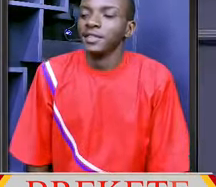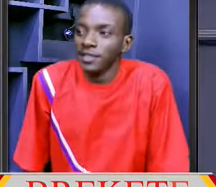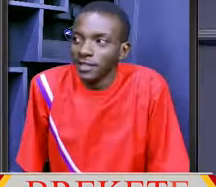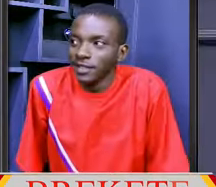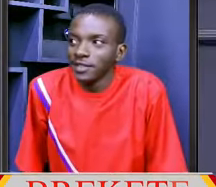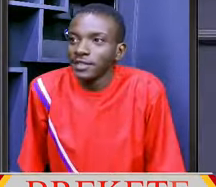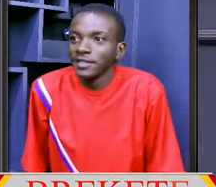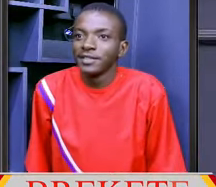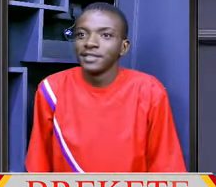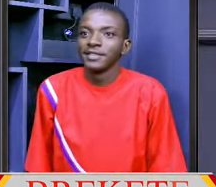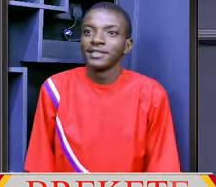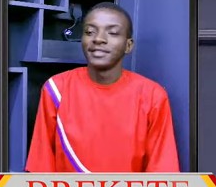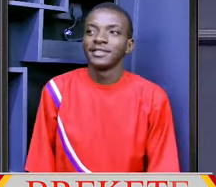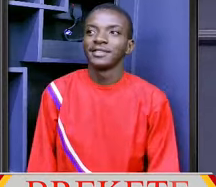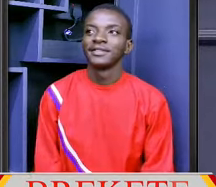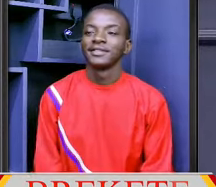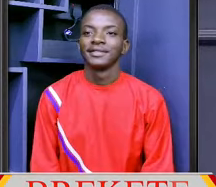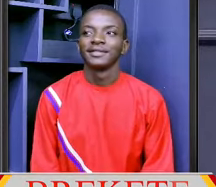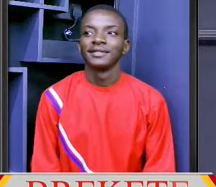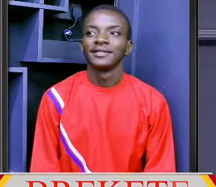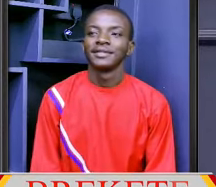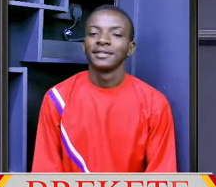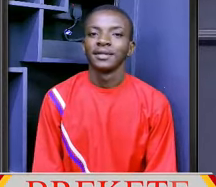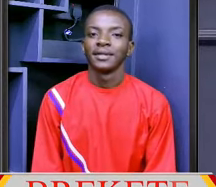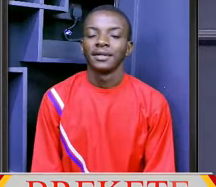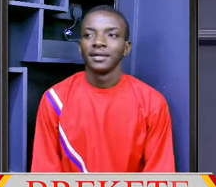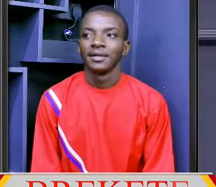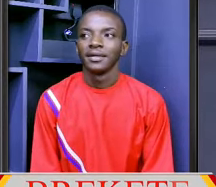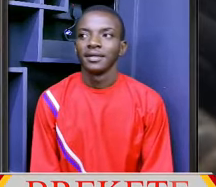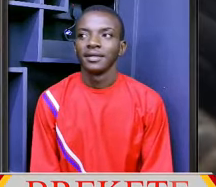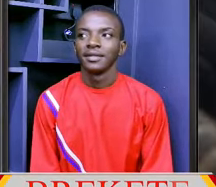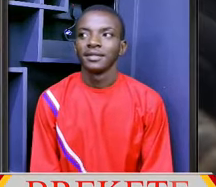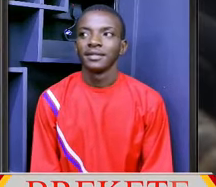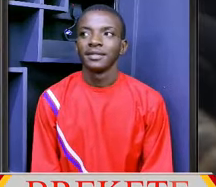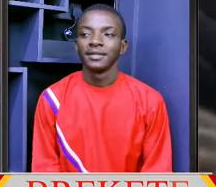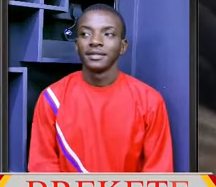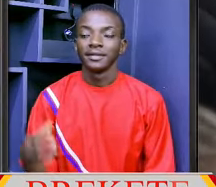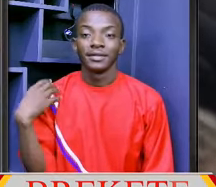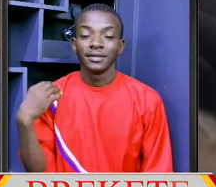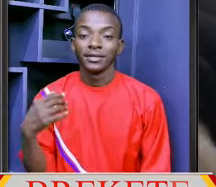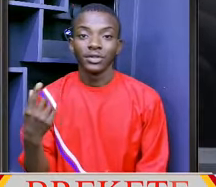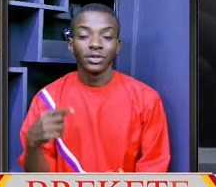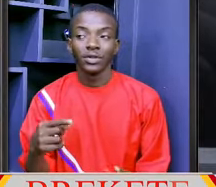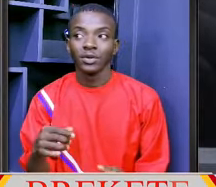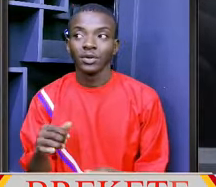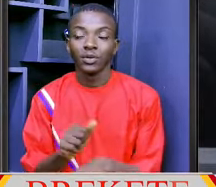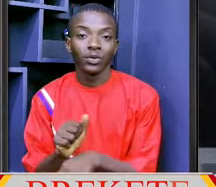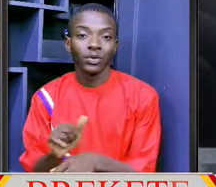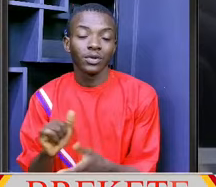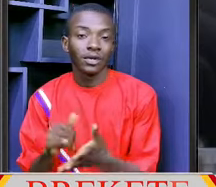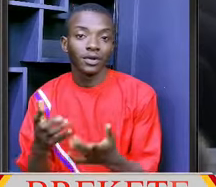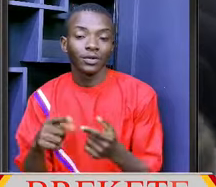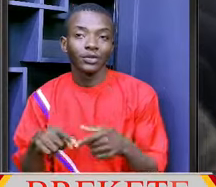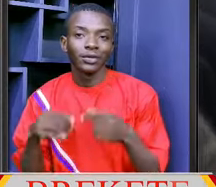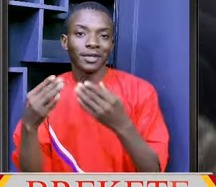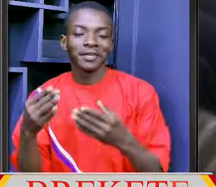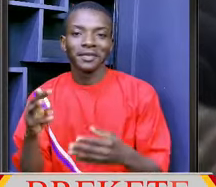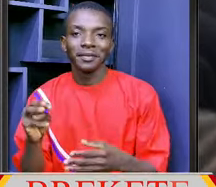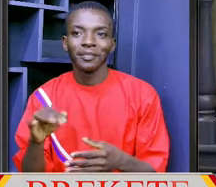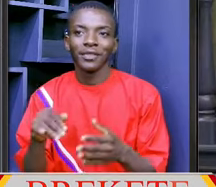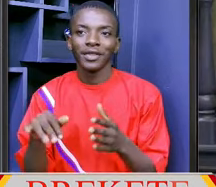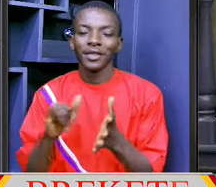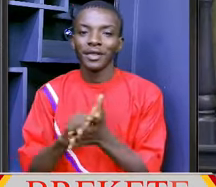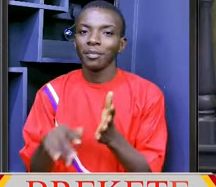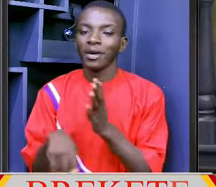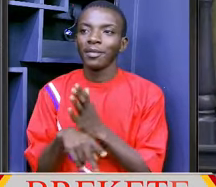Femi go pick by the grace of God. Ogasa, you go come. Okay. You get work where I won't give you. That